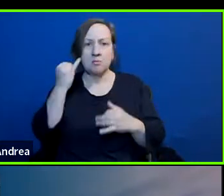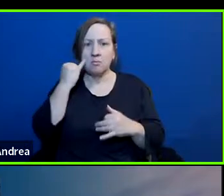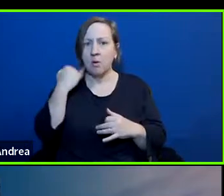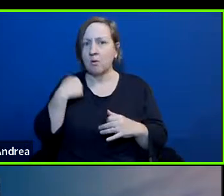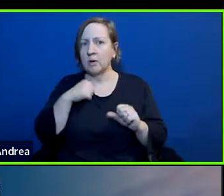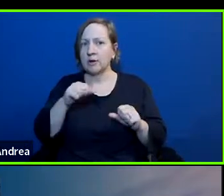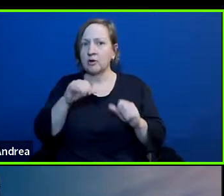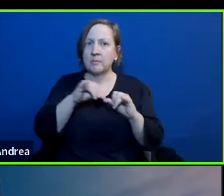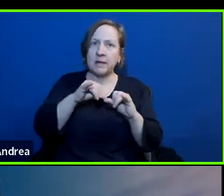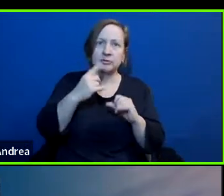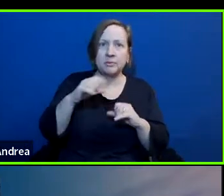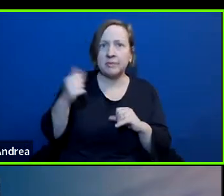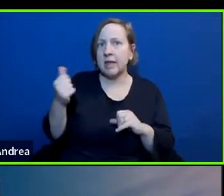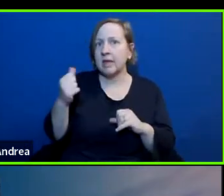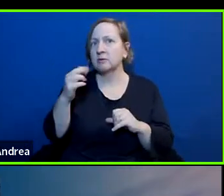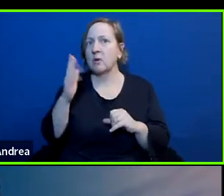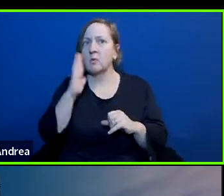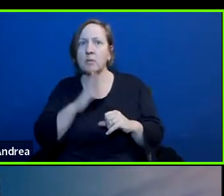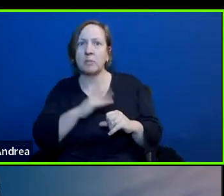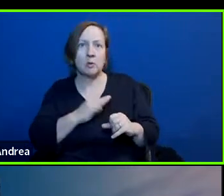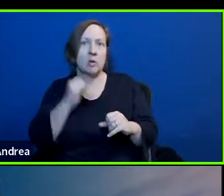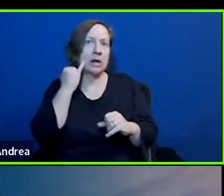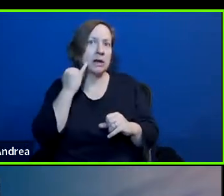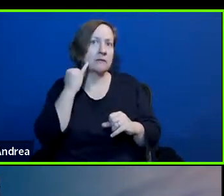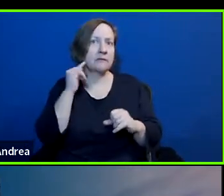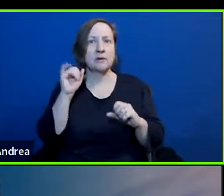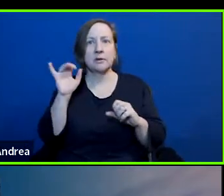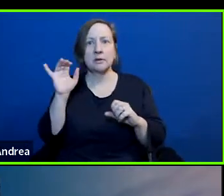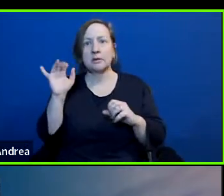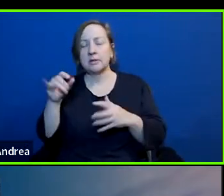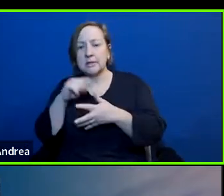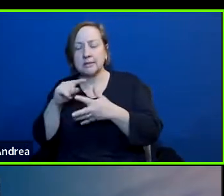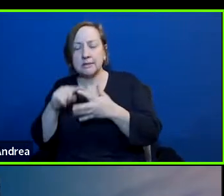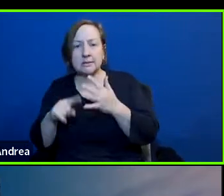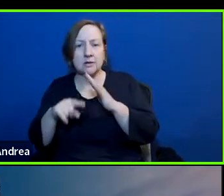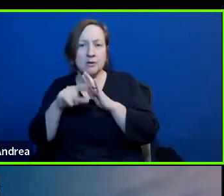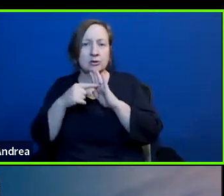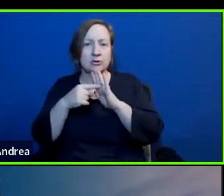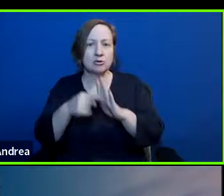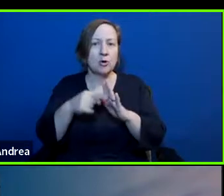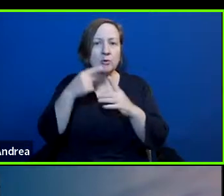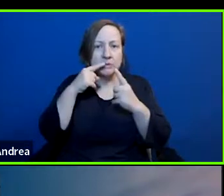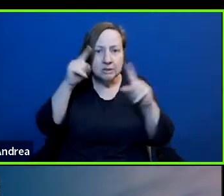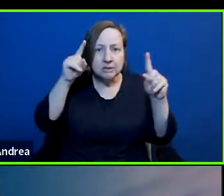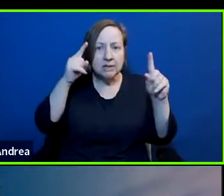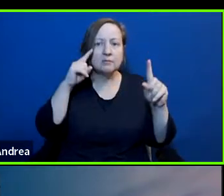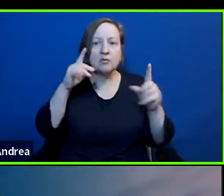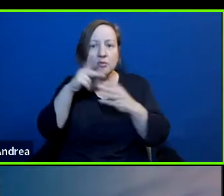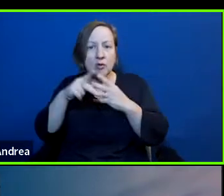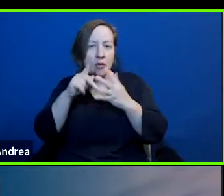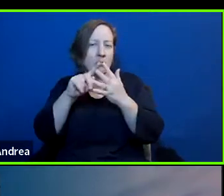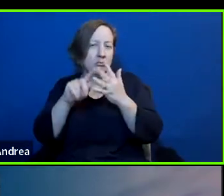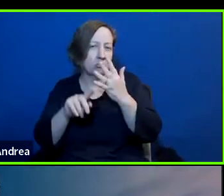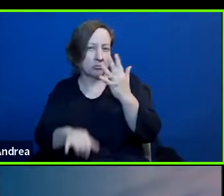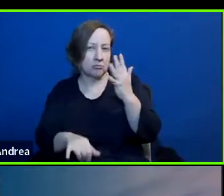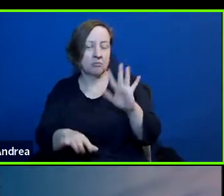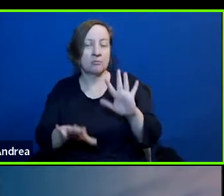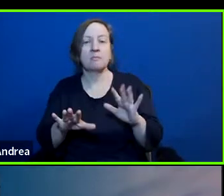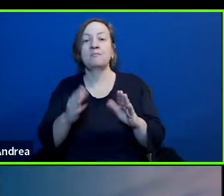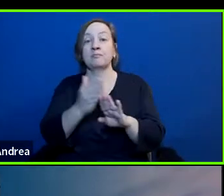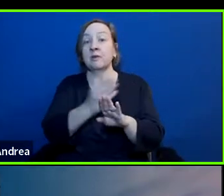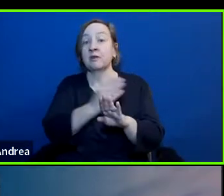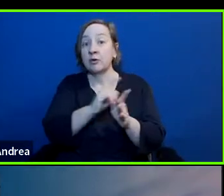measure this? Or wouldn't it be cool if this was an indicator of success with the program? So before I do